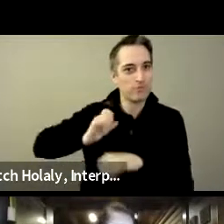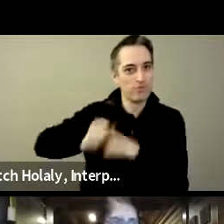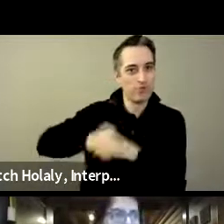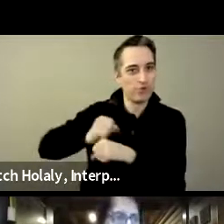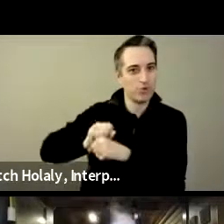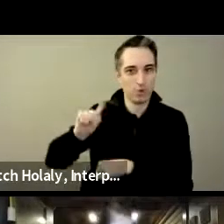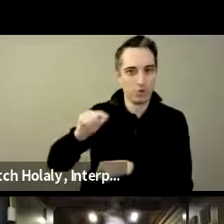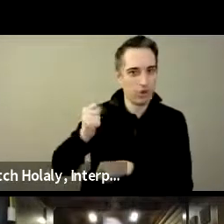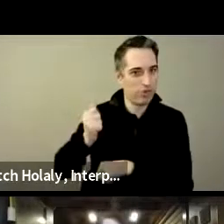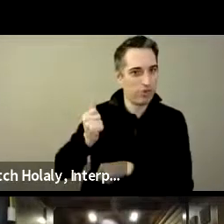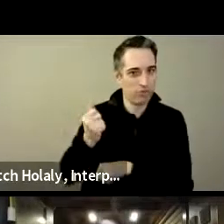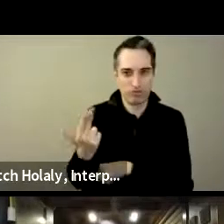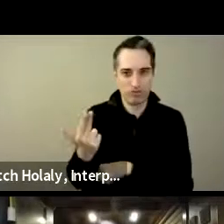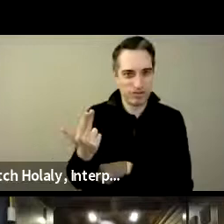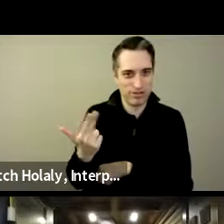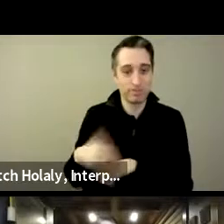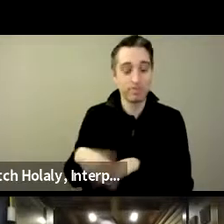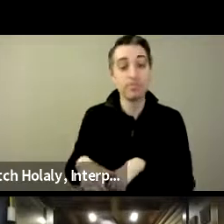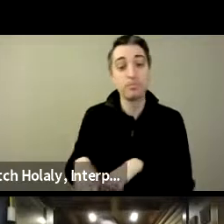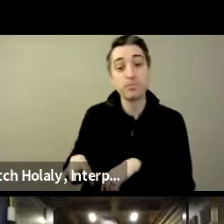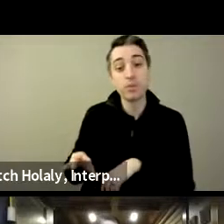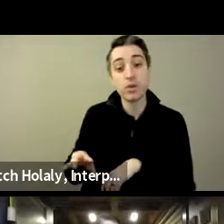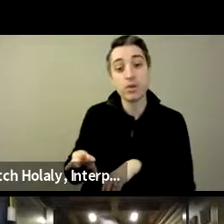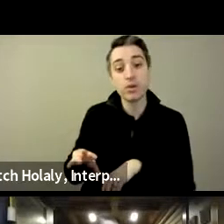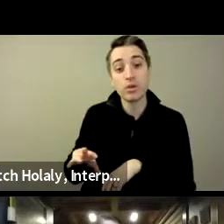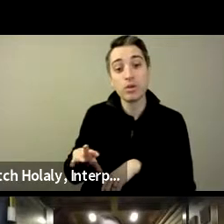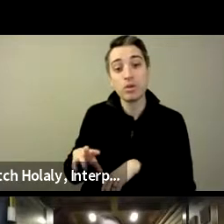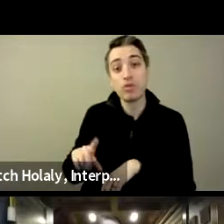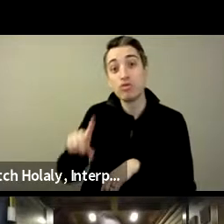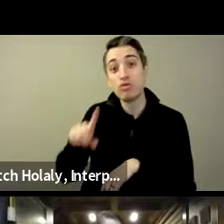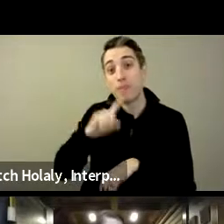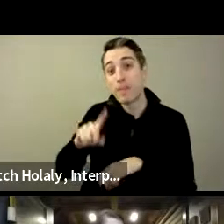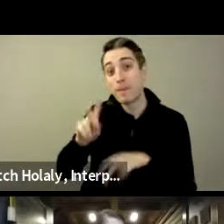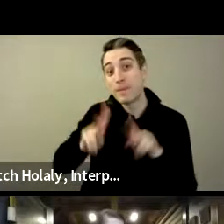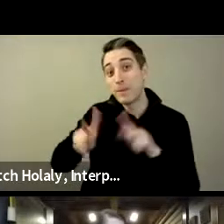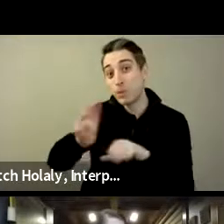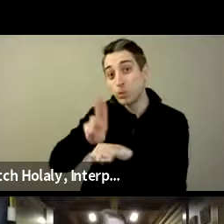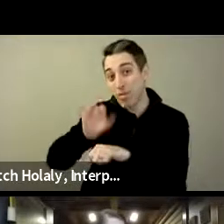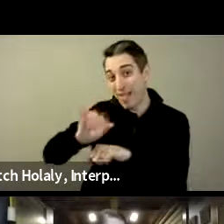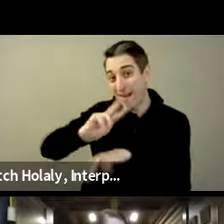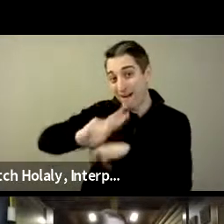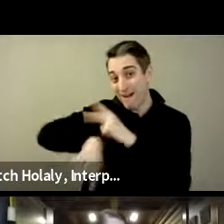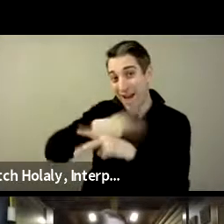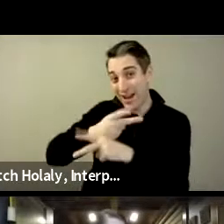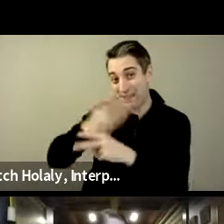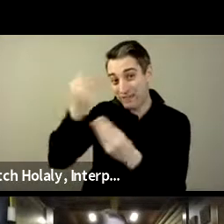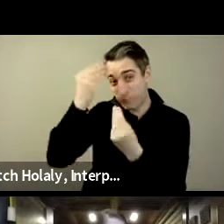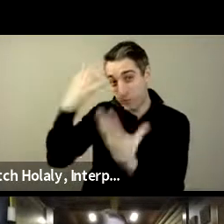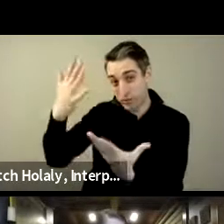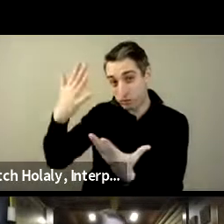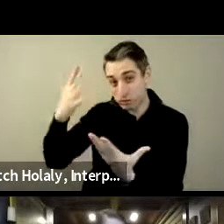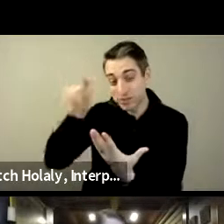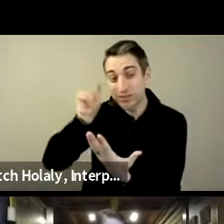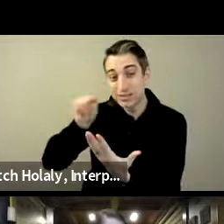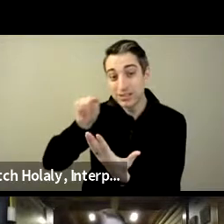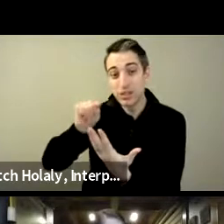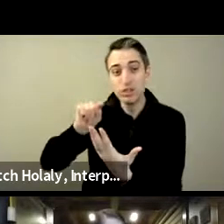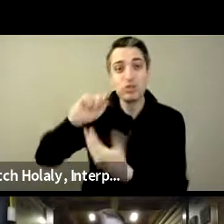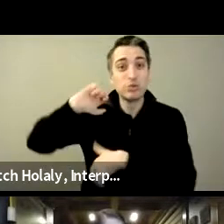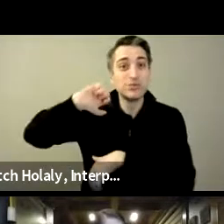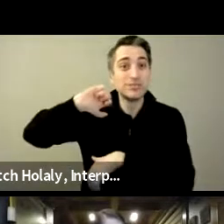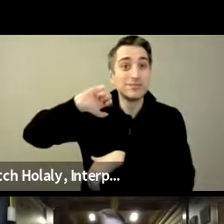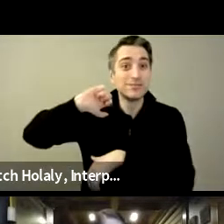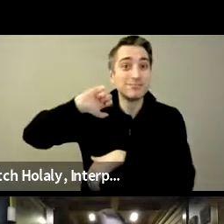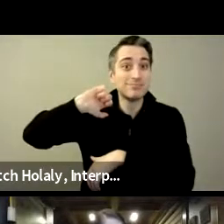2013. Supporters use this information to the count and the data to determine programs